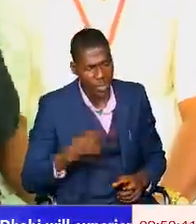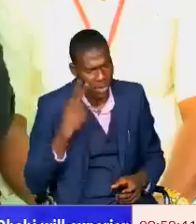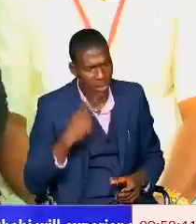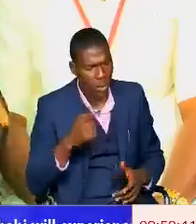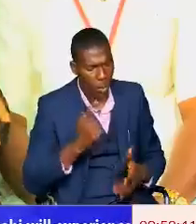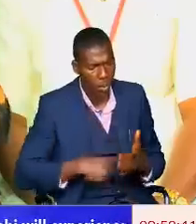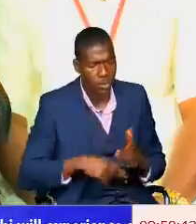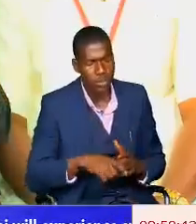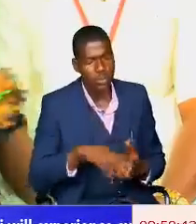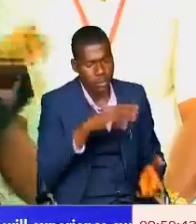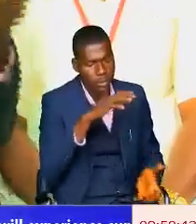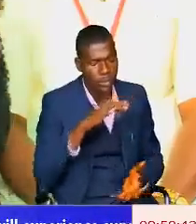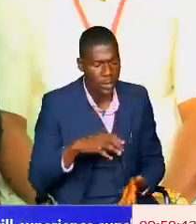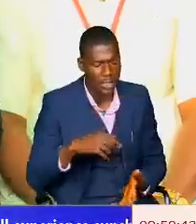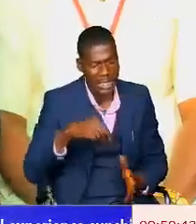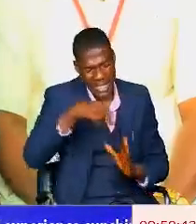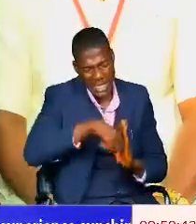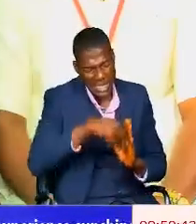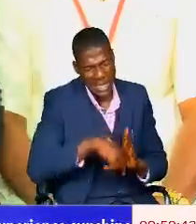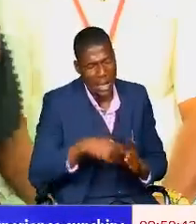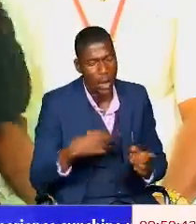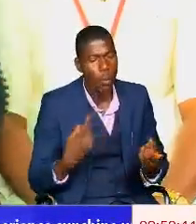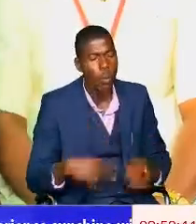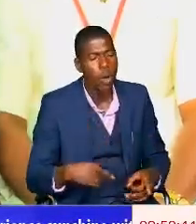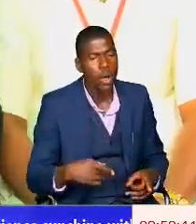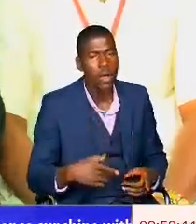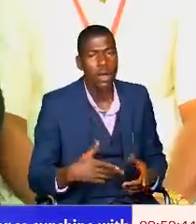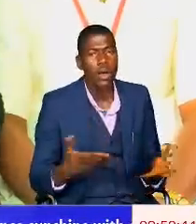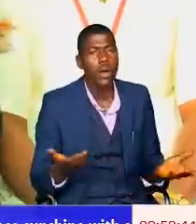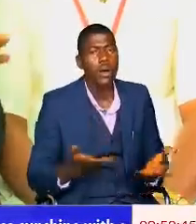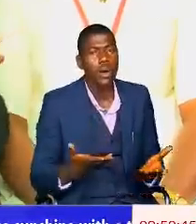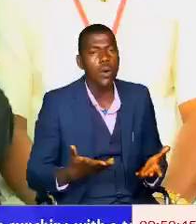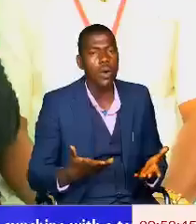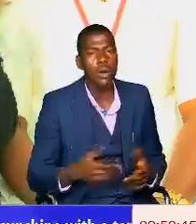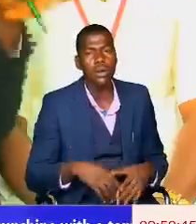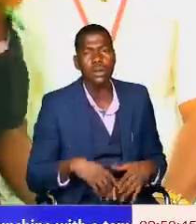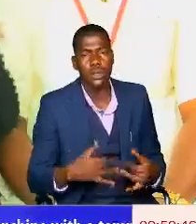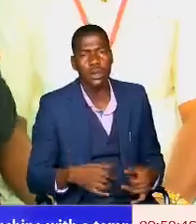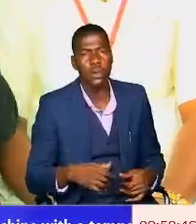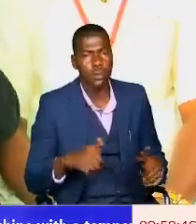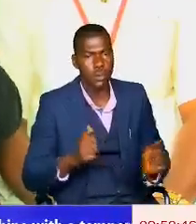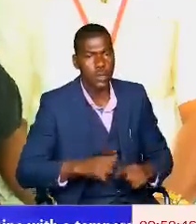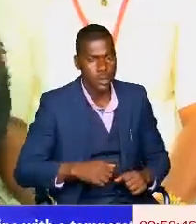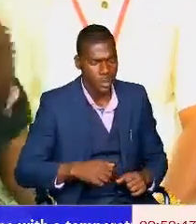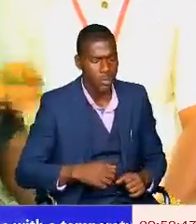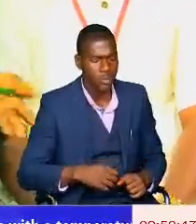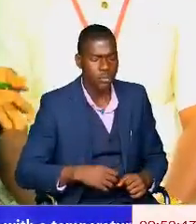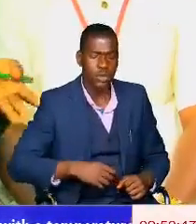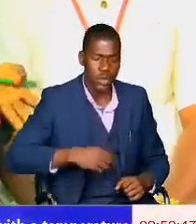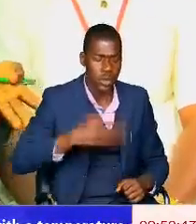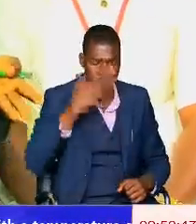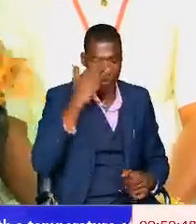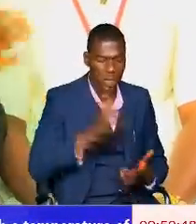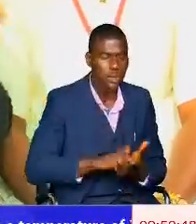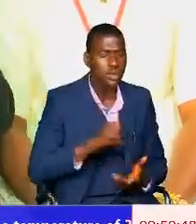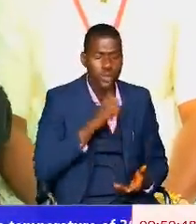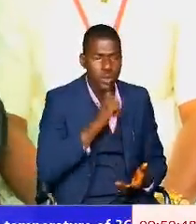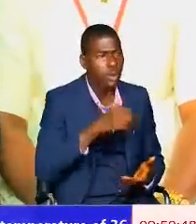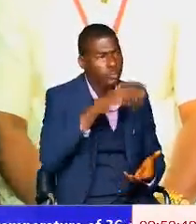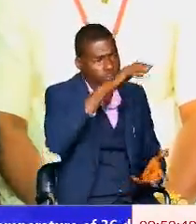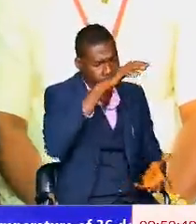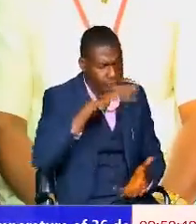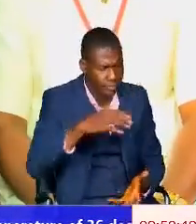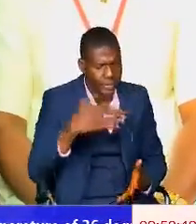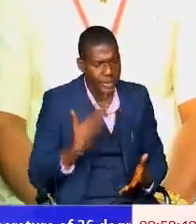one, what is that item, to be sure, number, and number two, to be sure that you are not bringing a prohibited item like drugs. You want to be